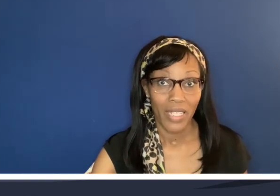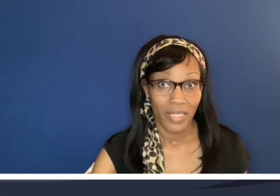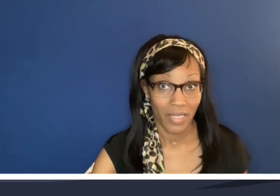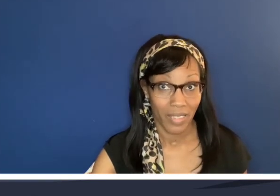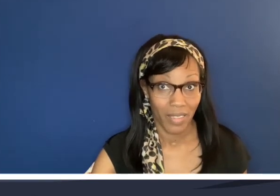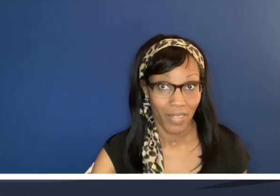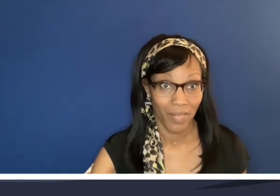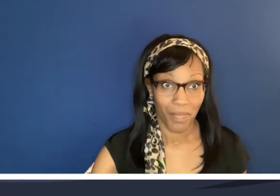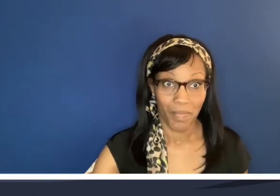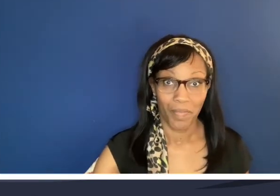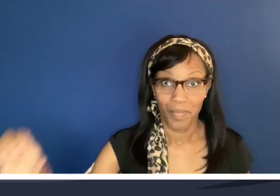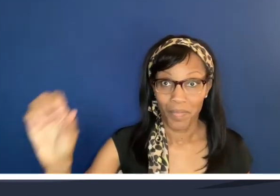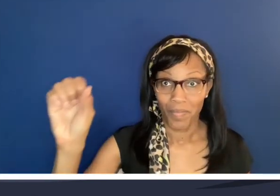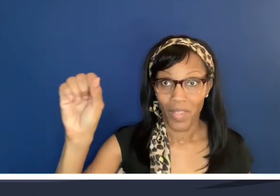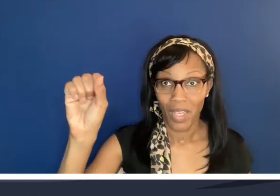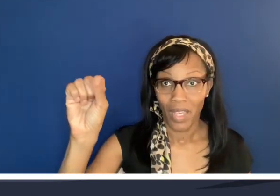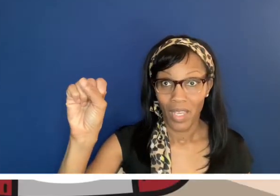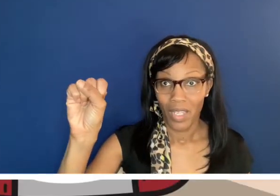S.